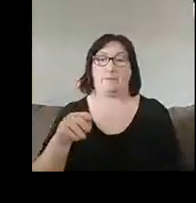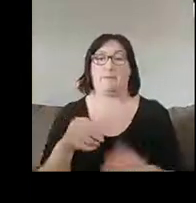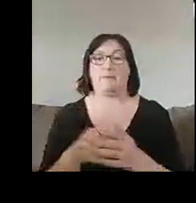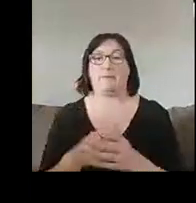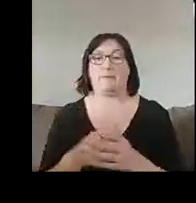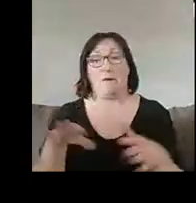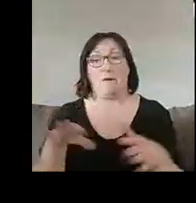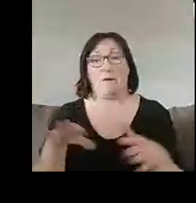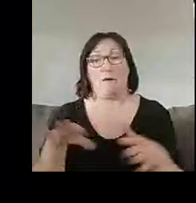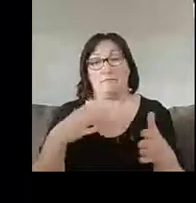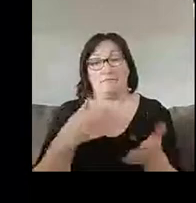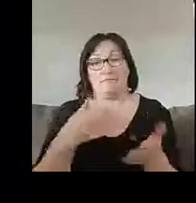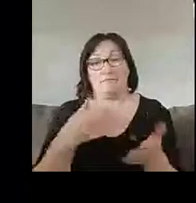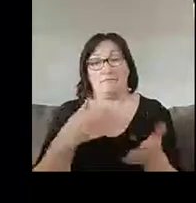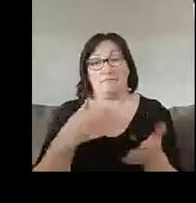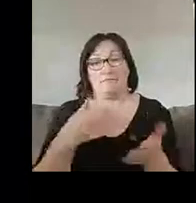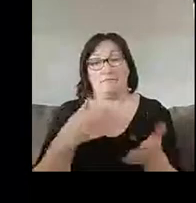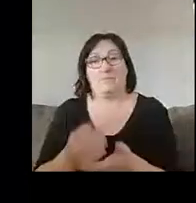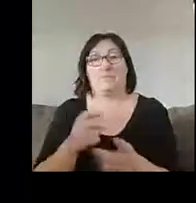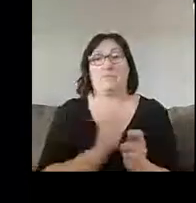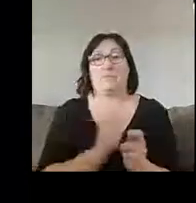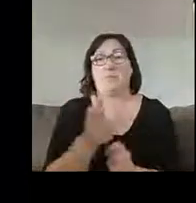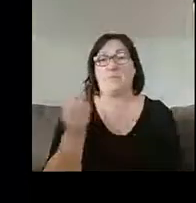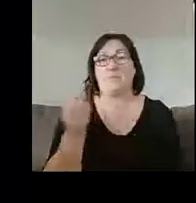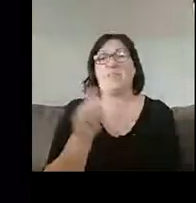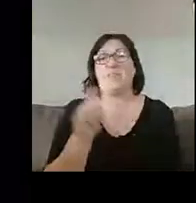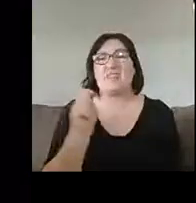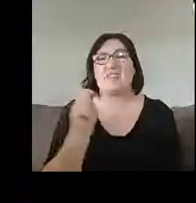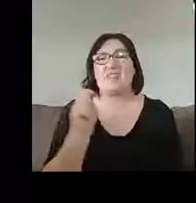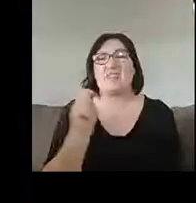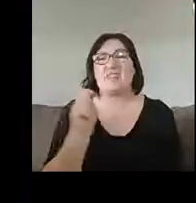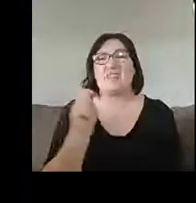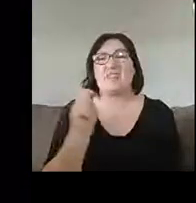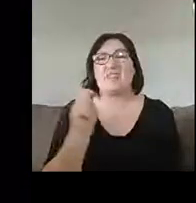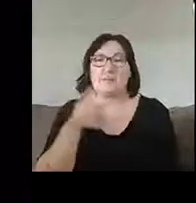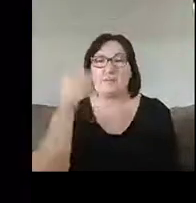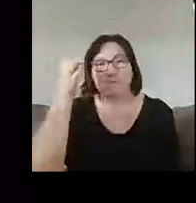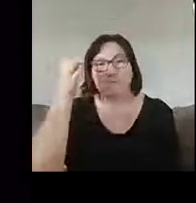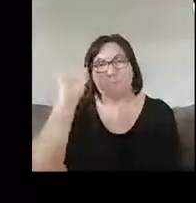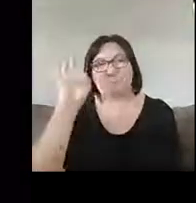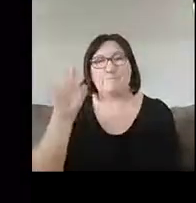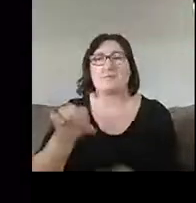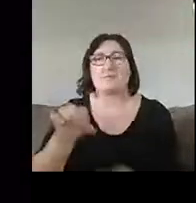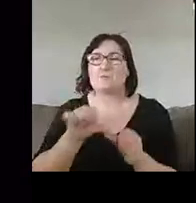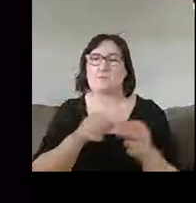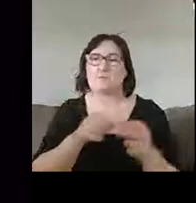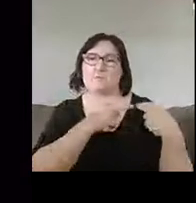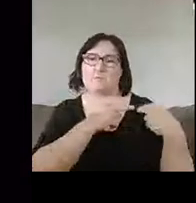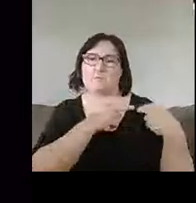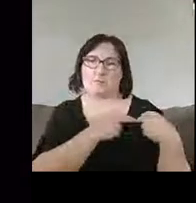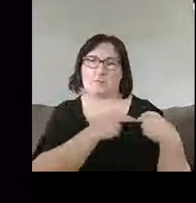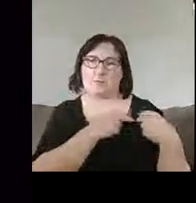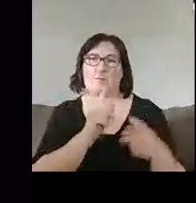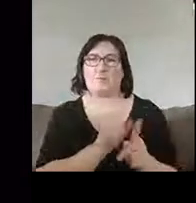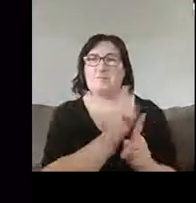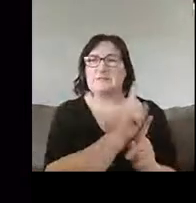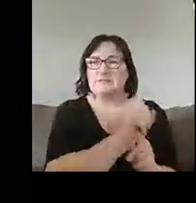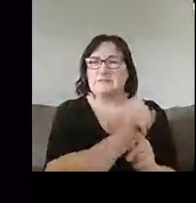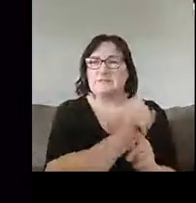to Treasury. So basically, government has a social responsibility towards each and every citizen in